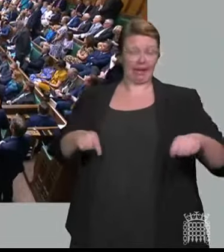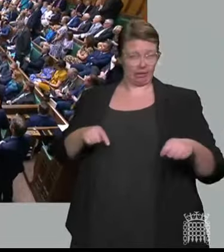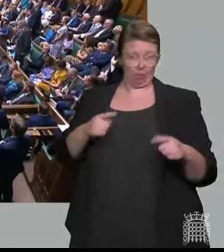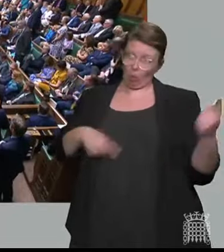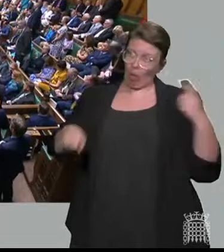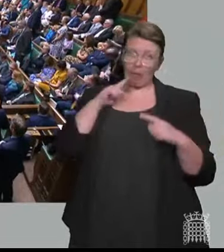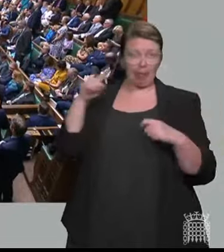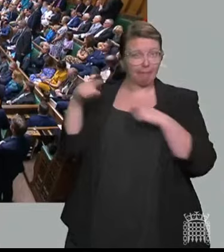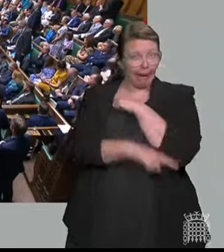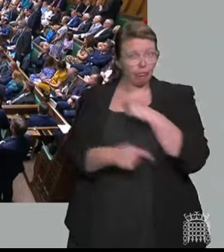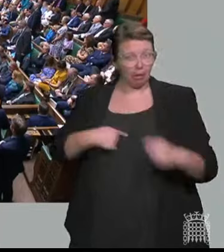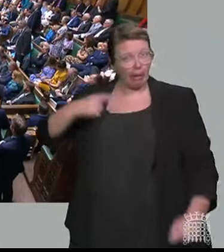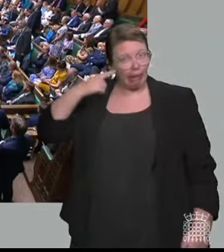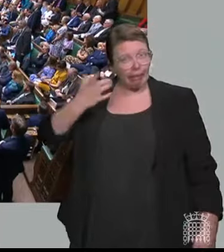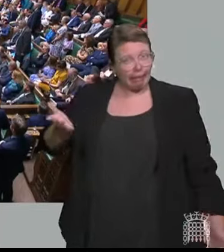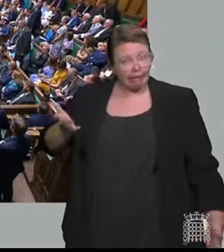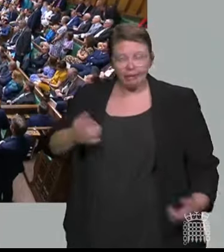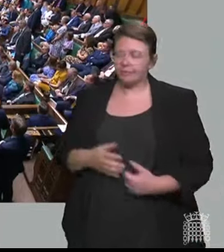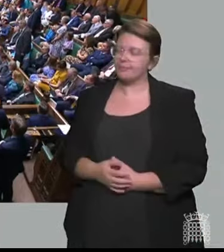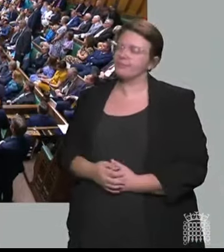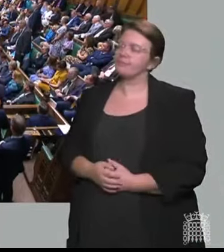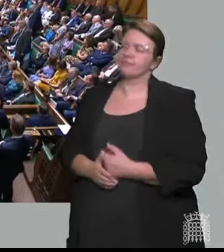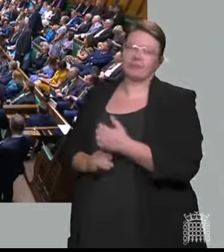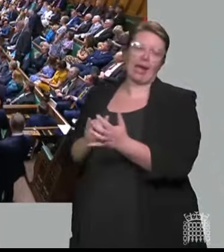the SNP, Stephen Flynn.